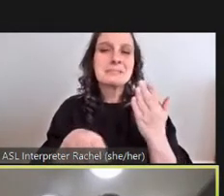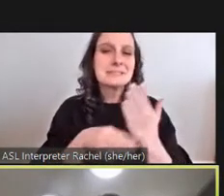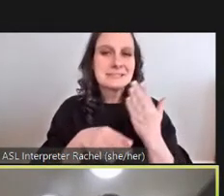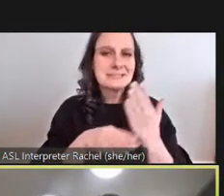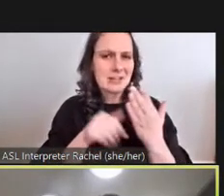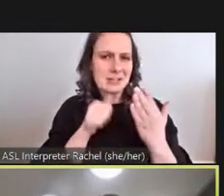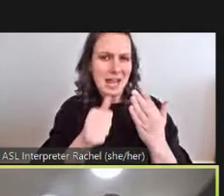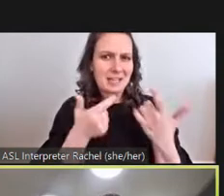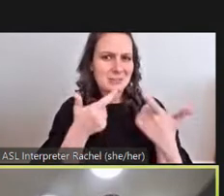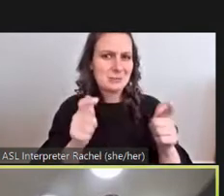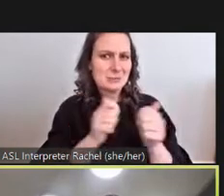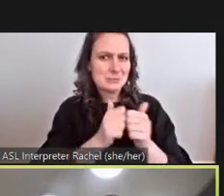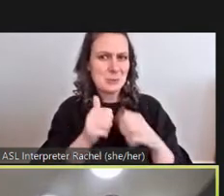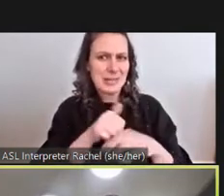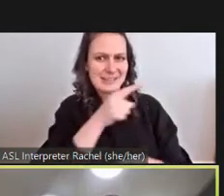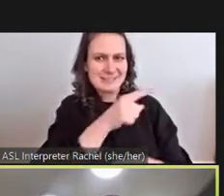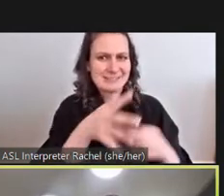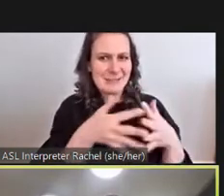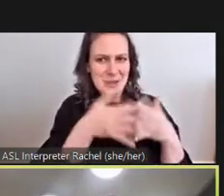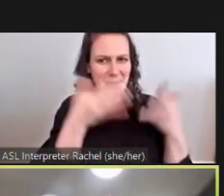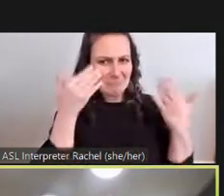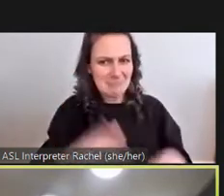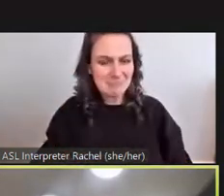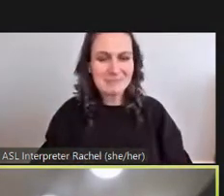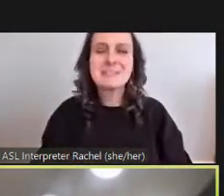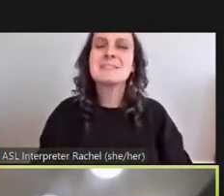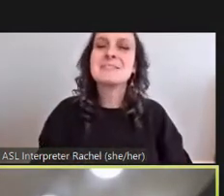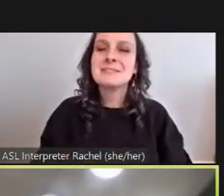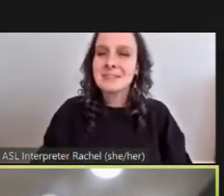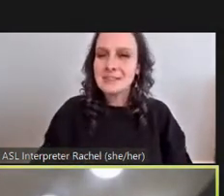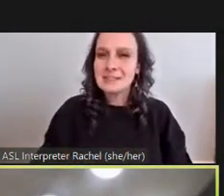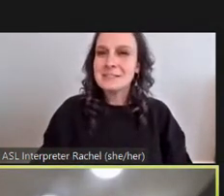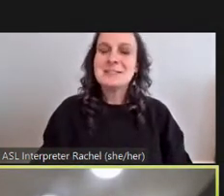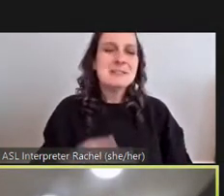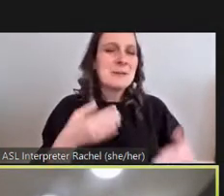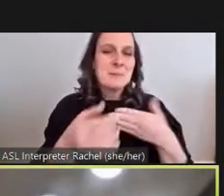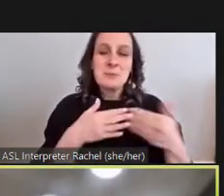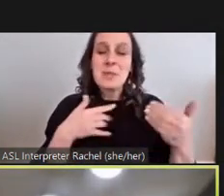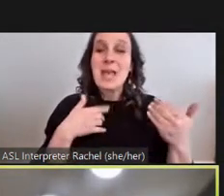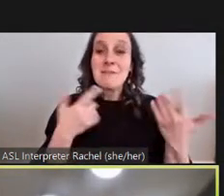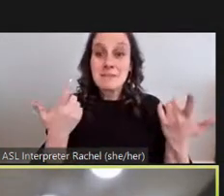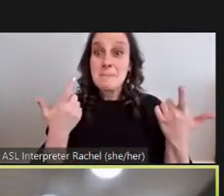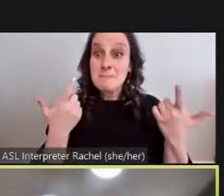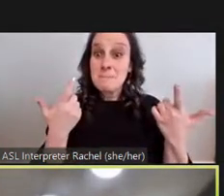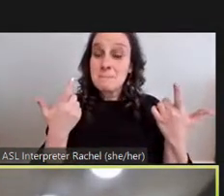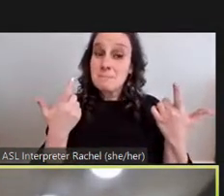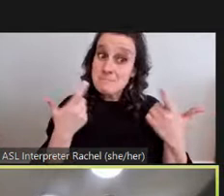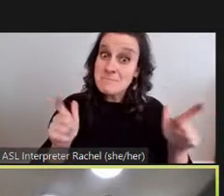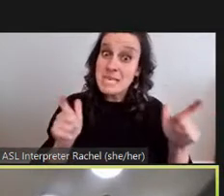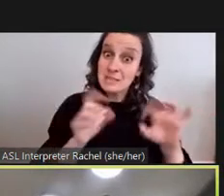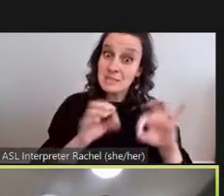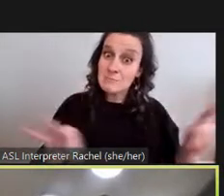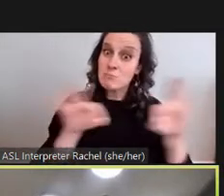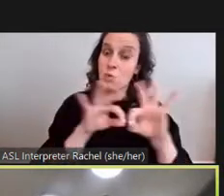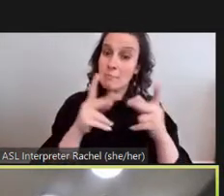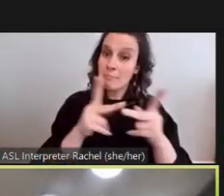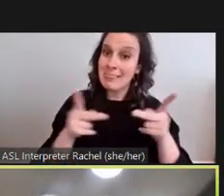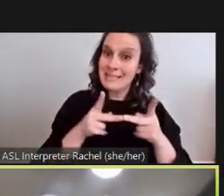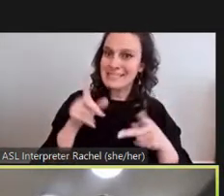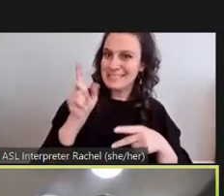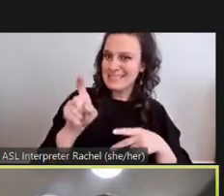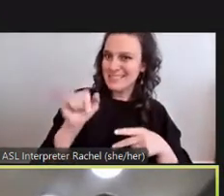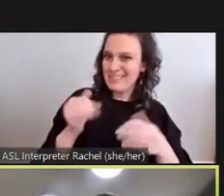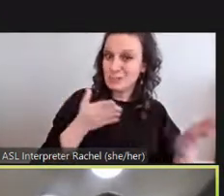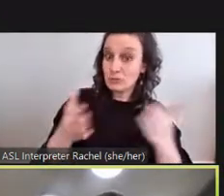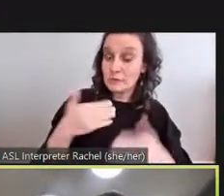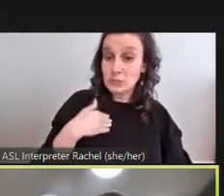biggest sport. But anyways, so there are big players who need that kind of service, because in Europe, at least,